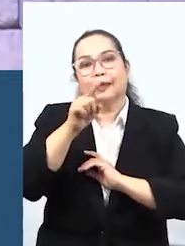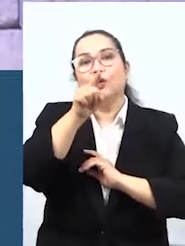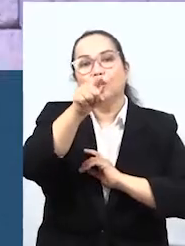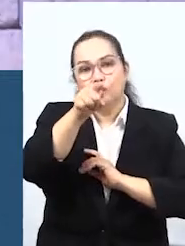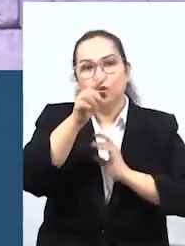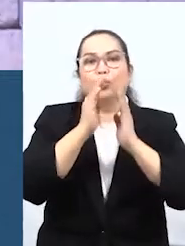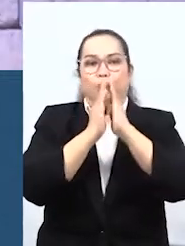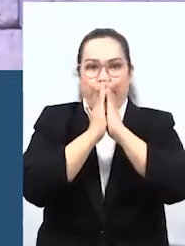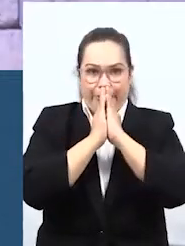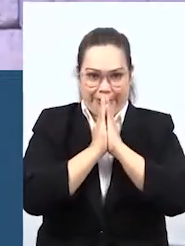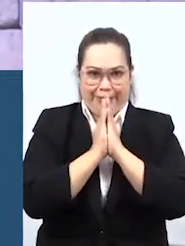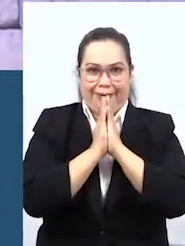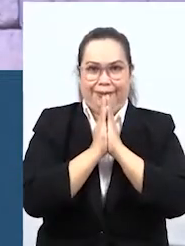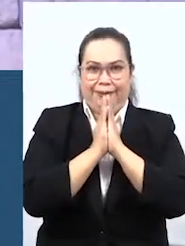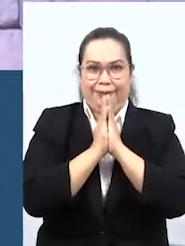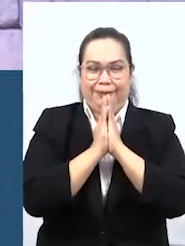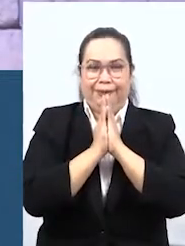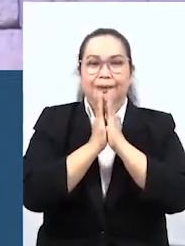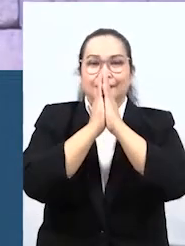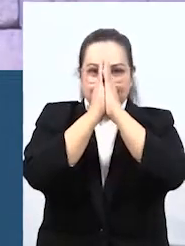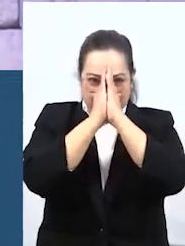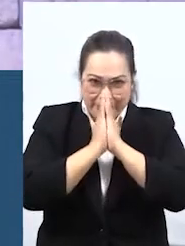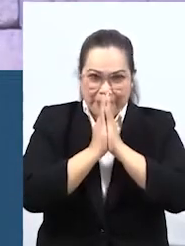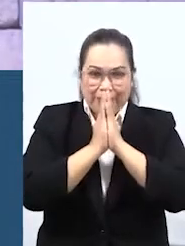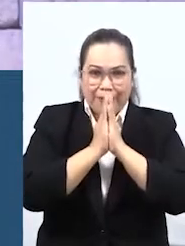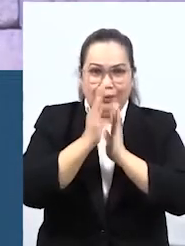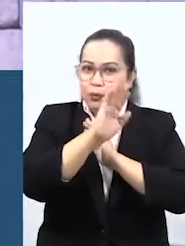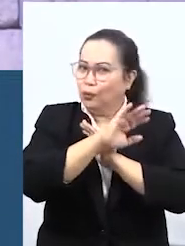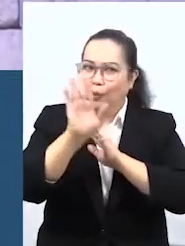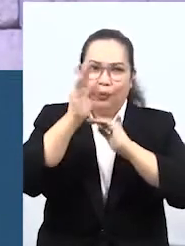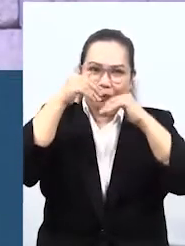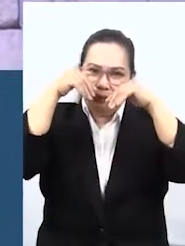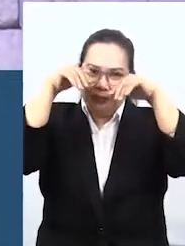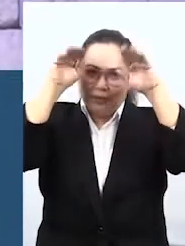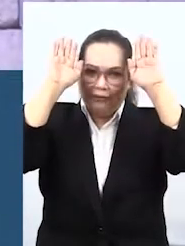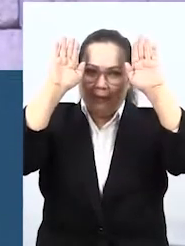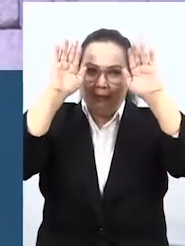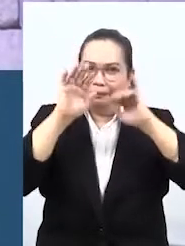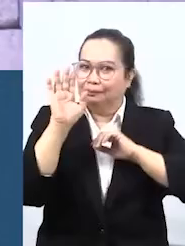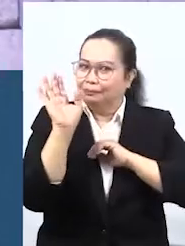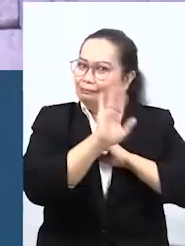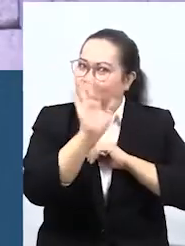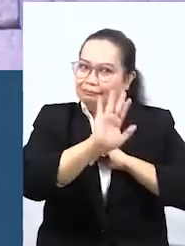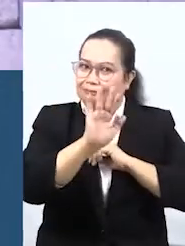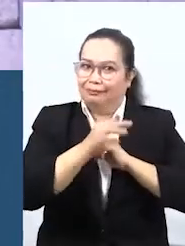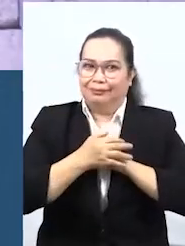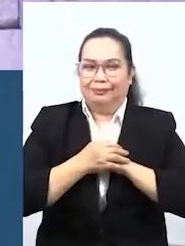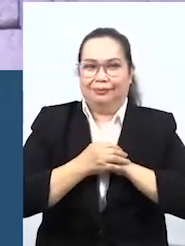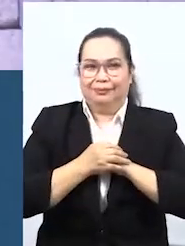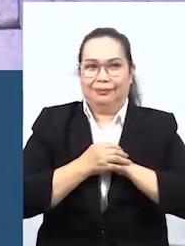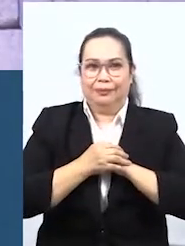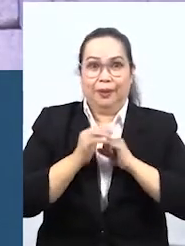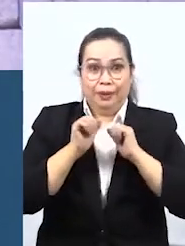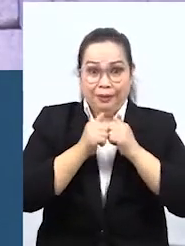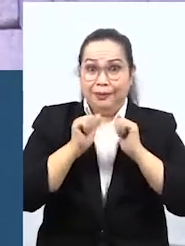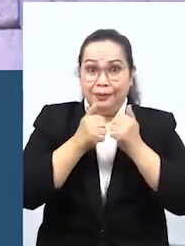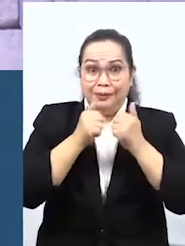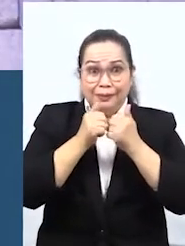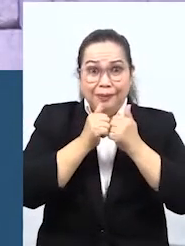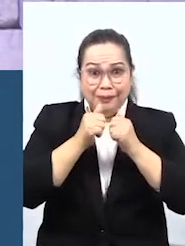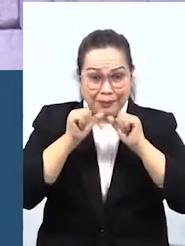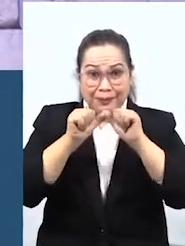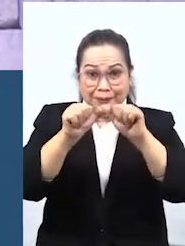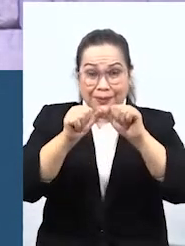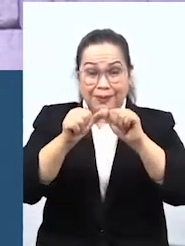you pray and don't give up So how do we keep going When Life is